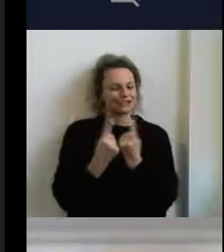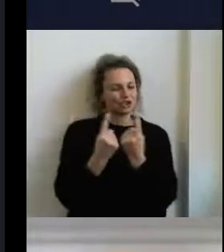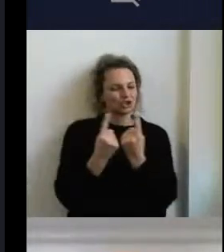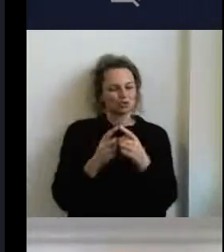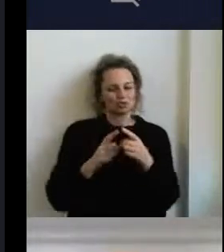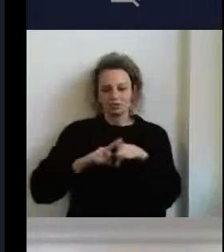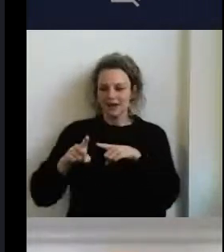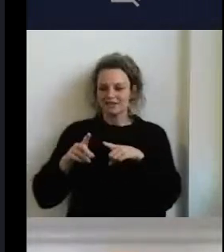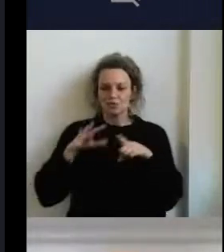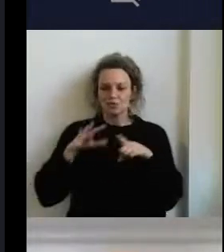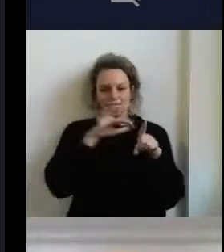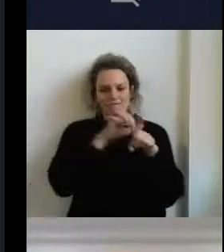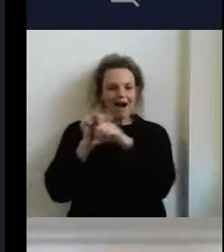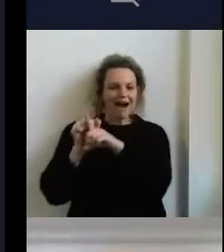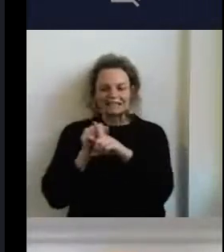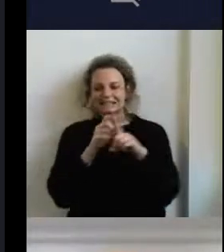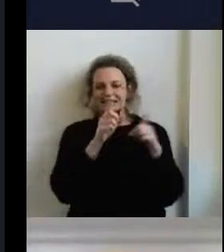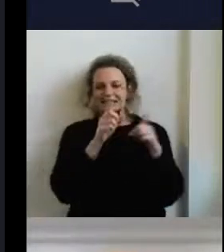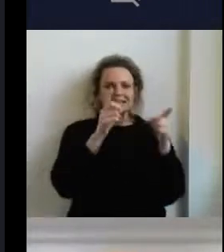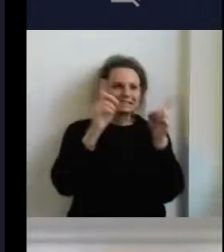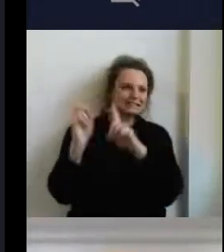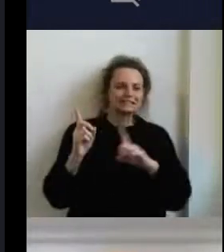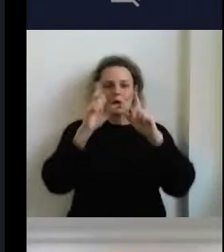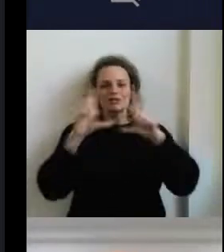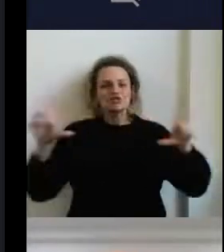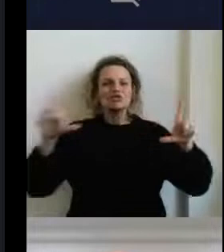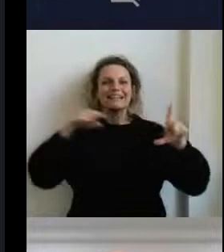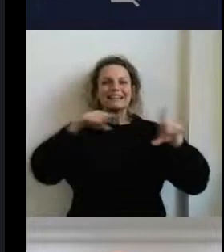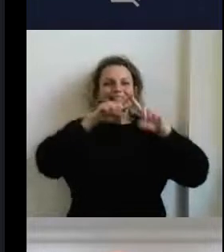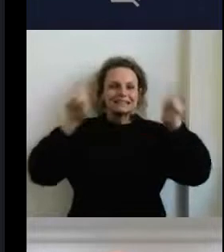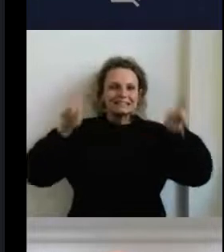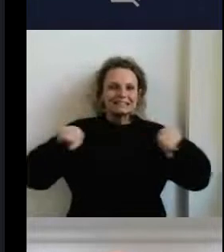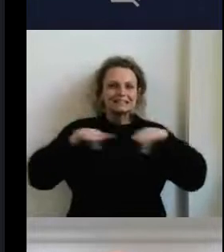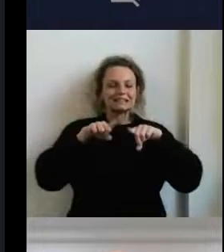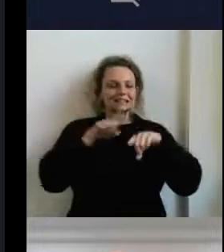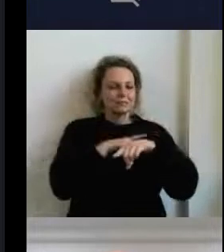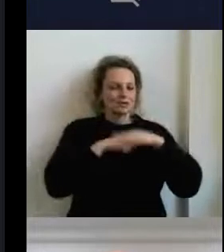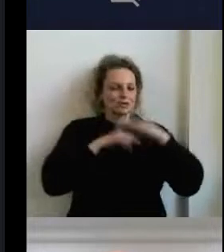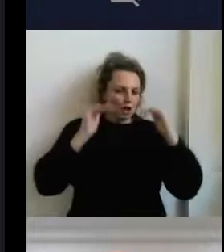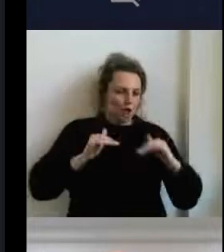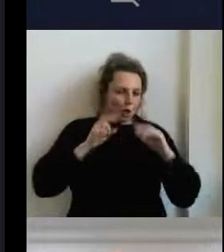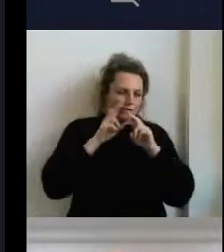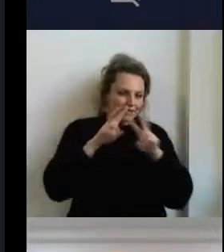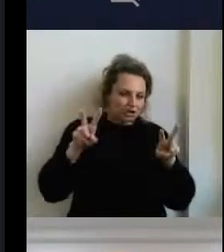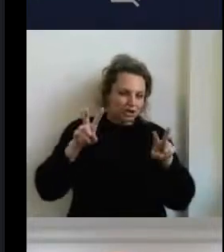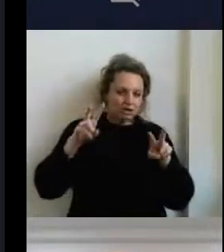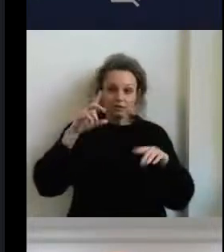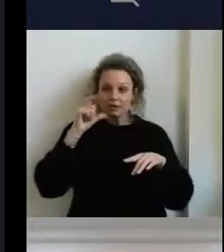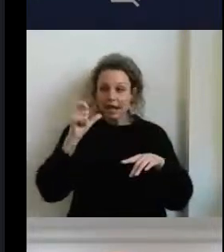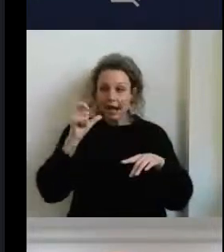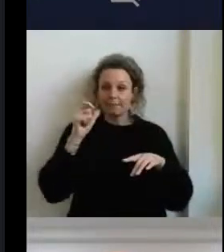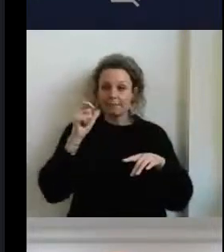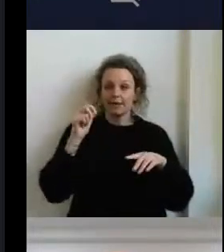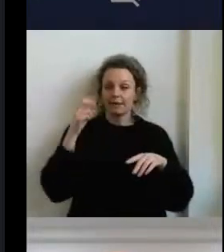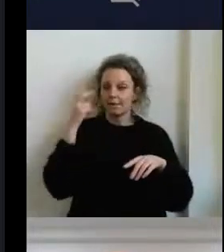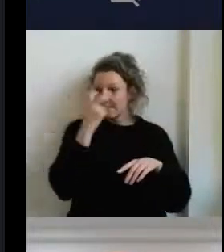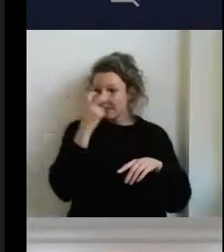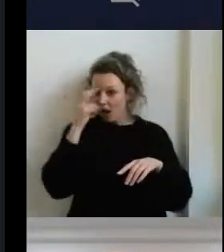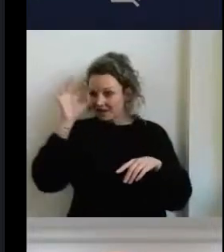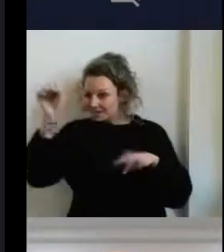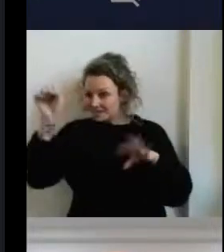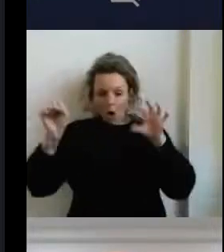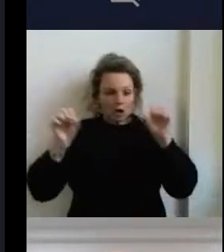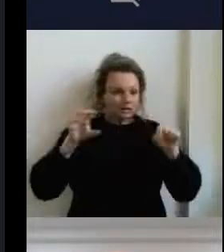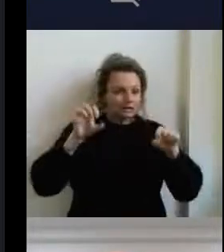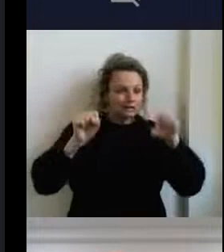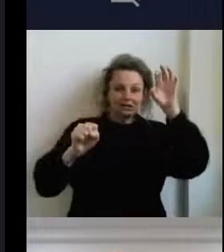find things on the screen because, as those of you with low vision likely know, there can be blind spots that you don't even know exist, or you're just trying to